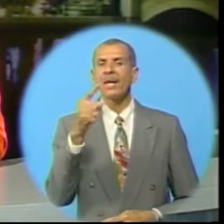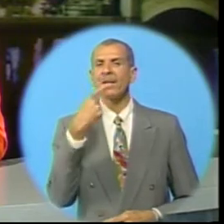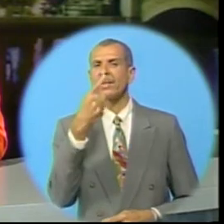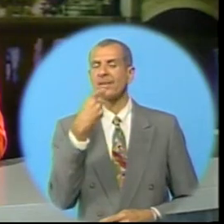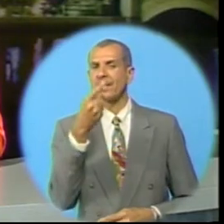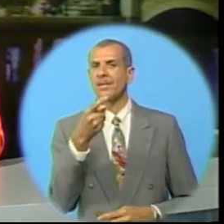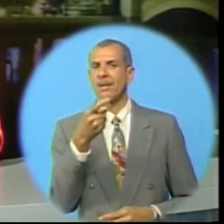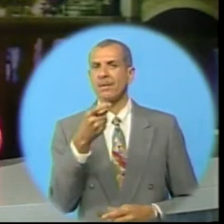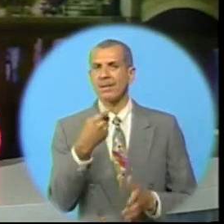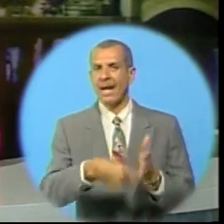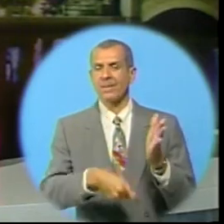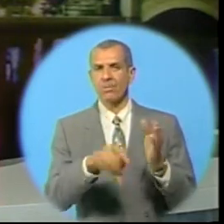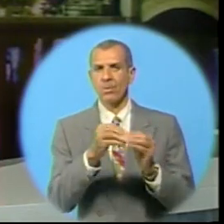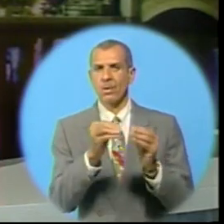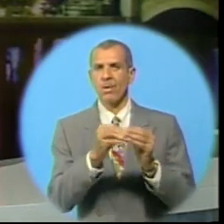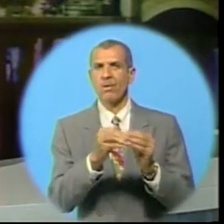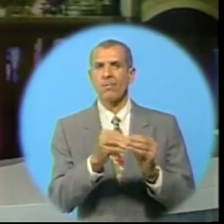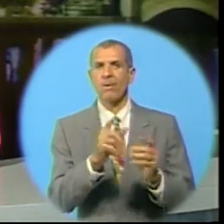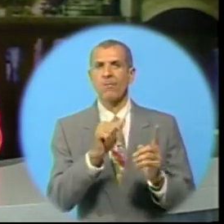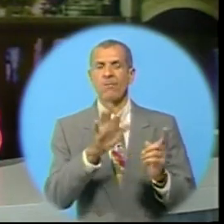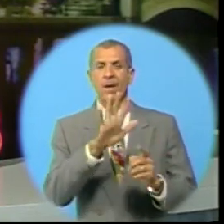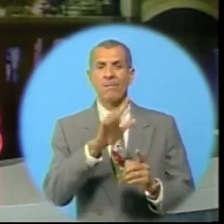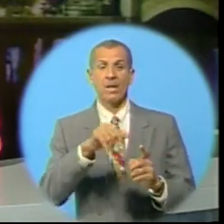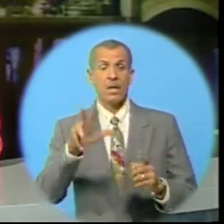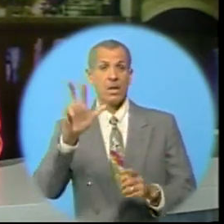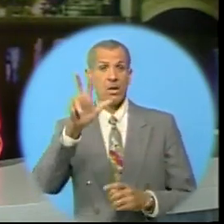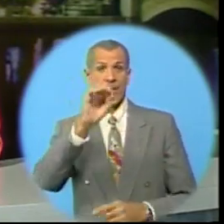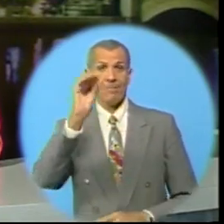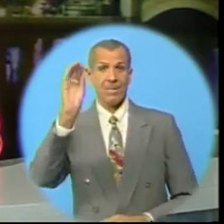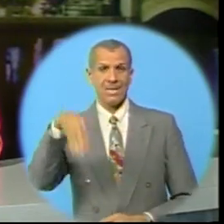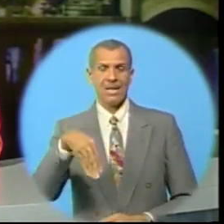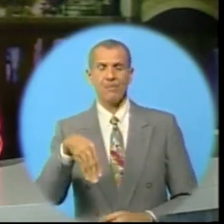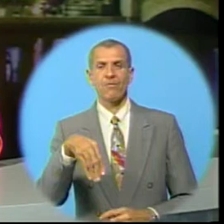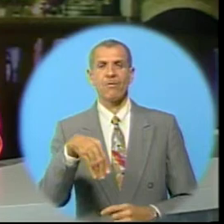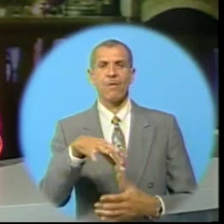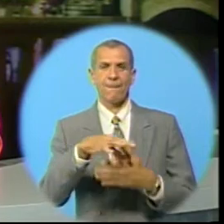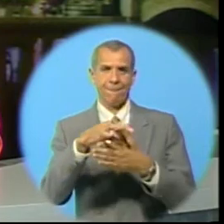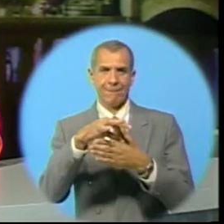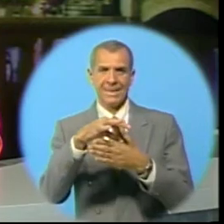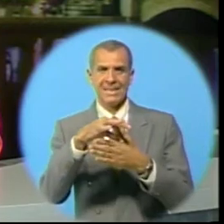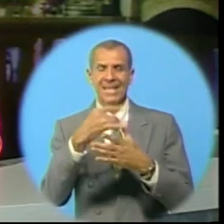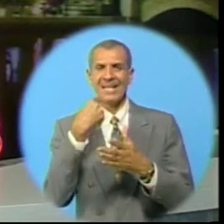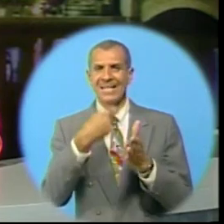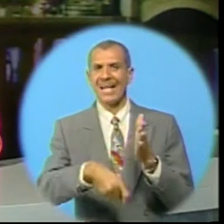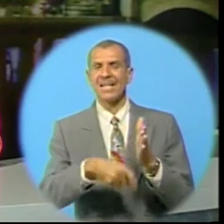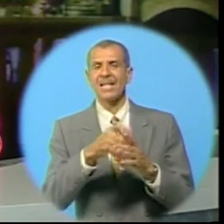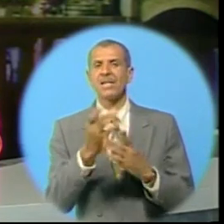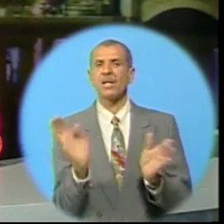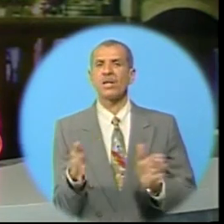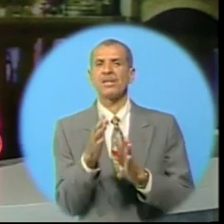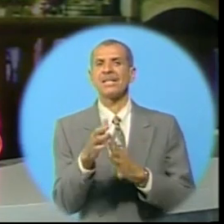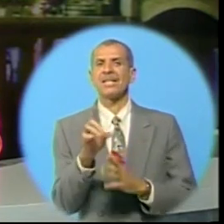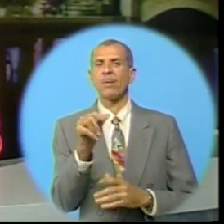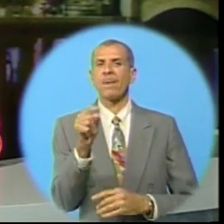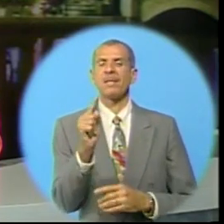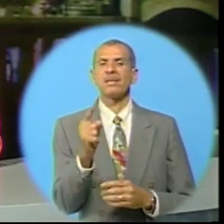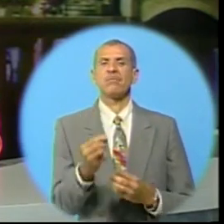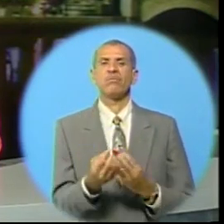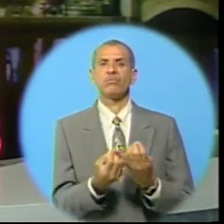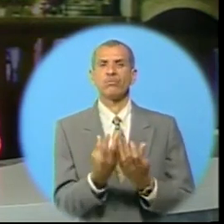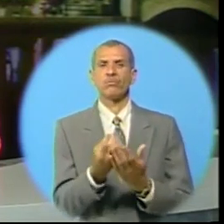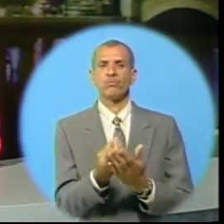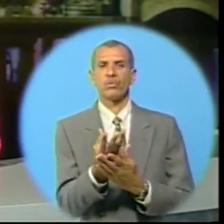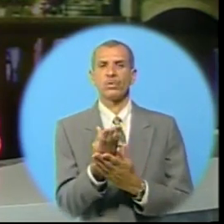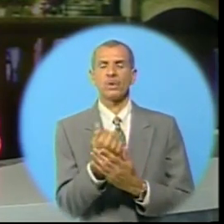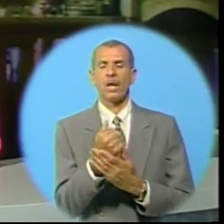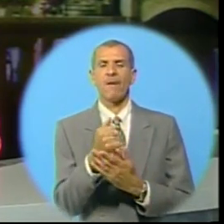ranging from 5% to 30% on imports of certain meat products. The taxes are seen as a move to encourage domestic production. Taxes